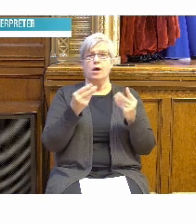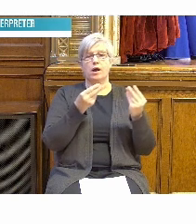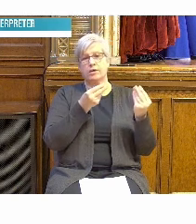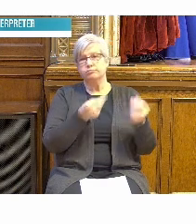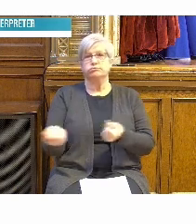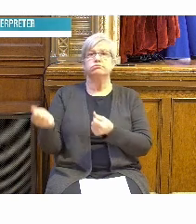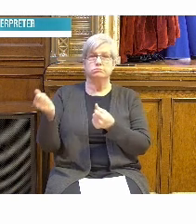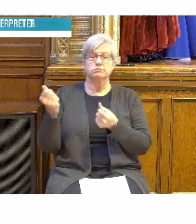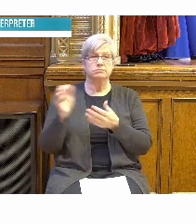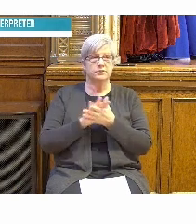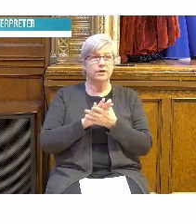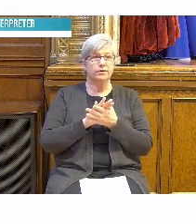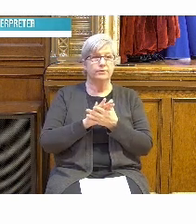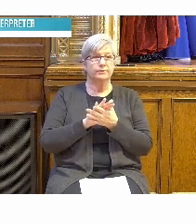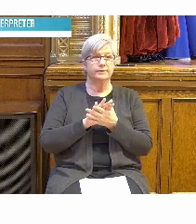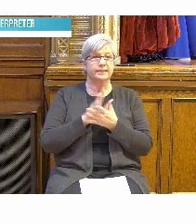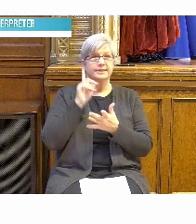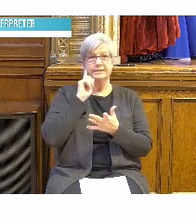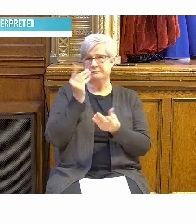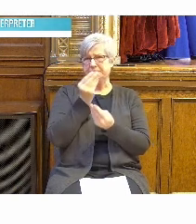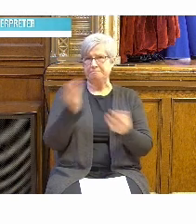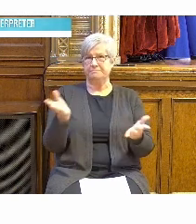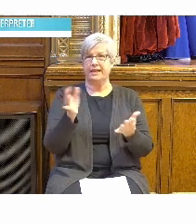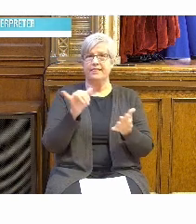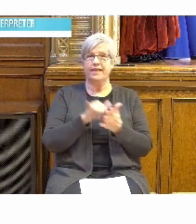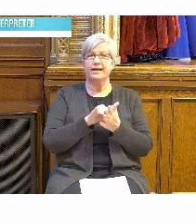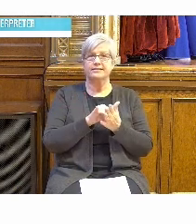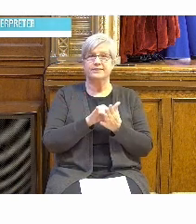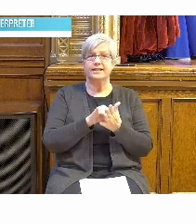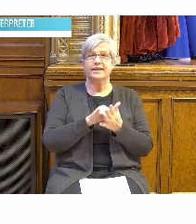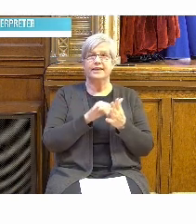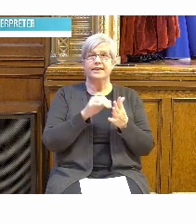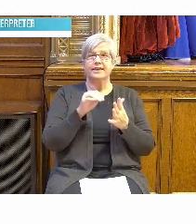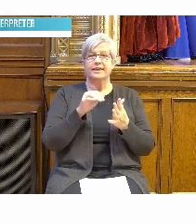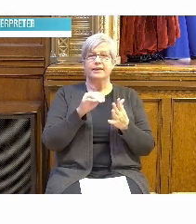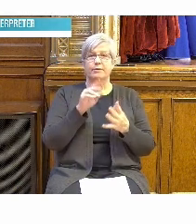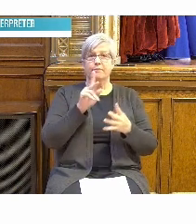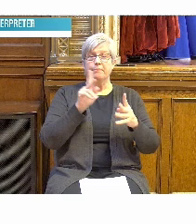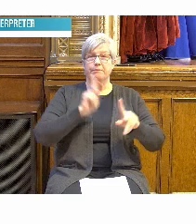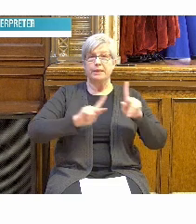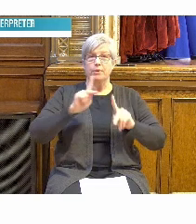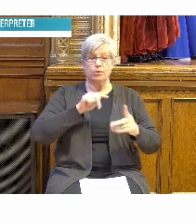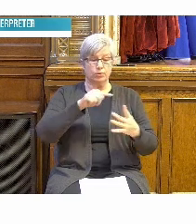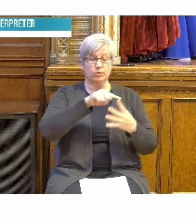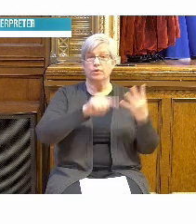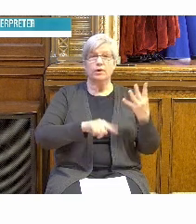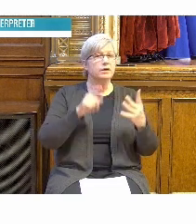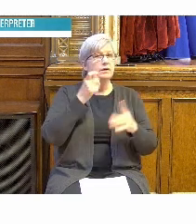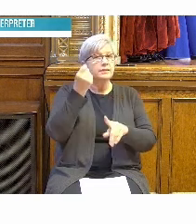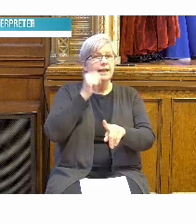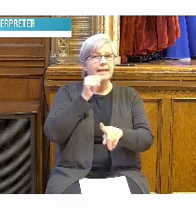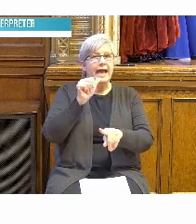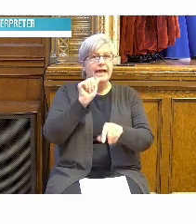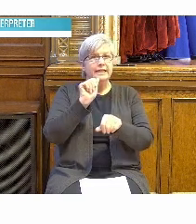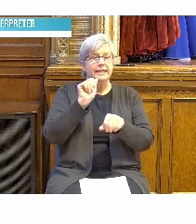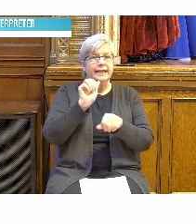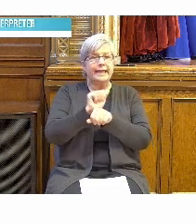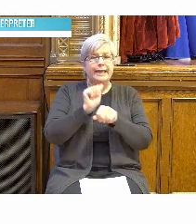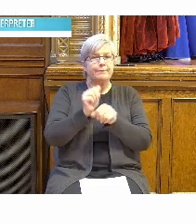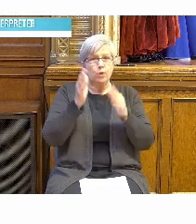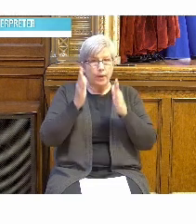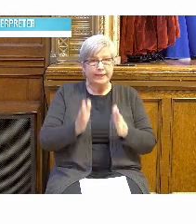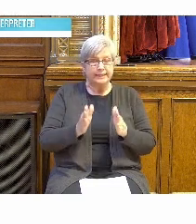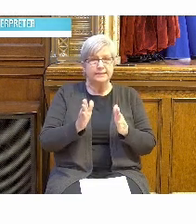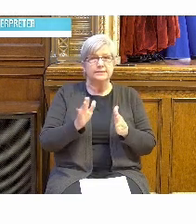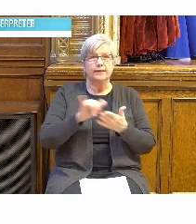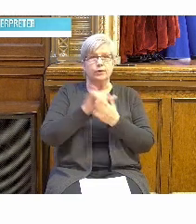more efficiently. So I just wanted to make that clear, that individuals that reach out for this are not employees of the commission or the state, but